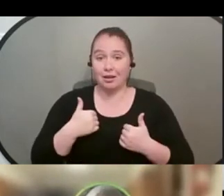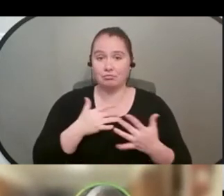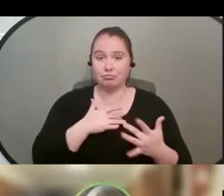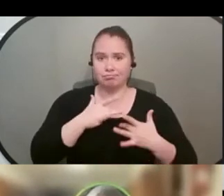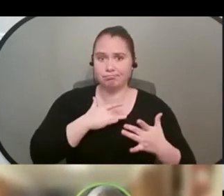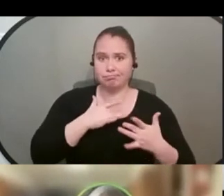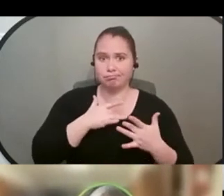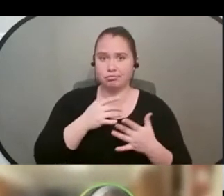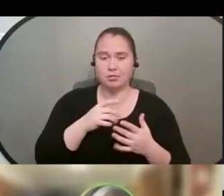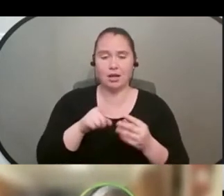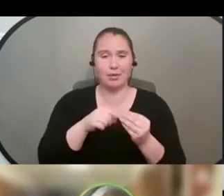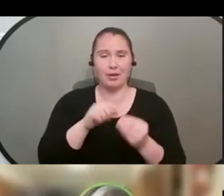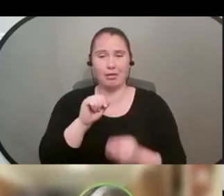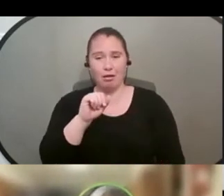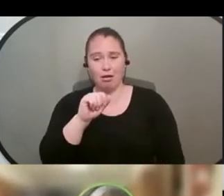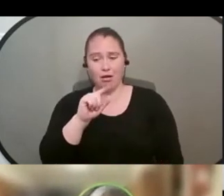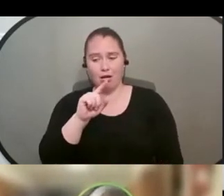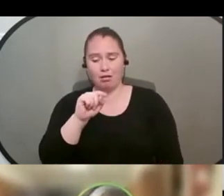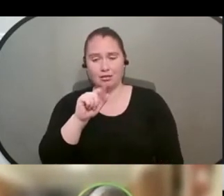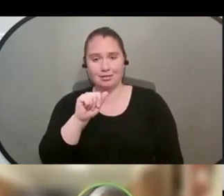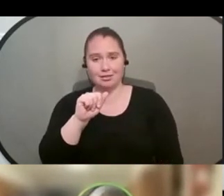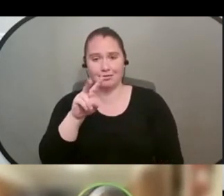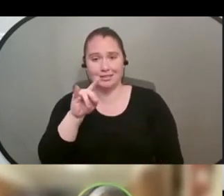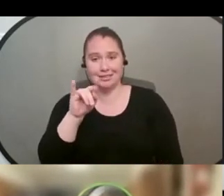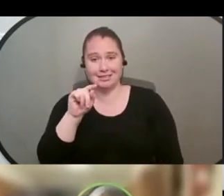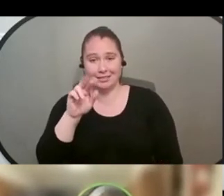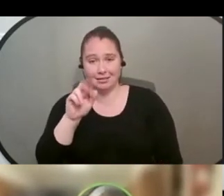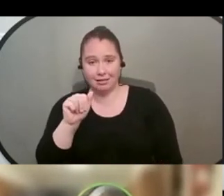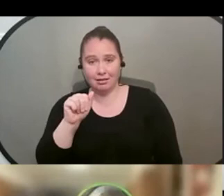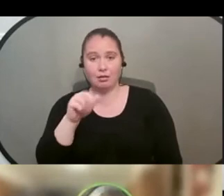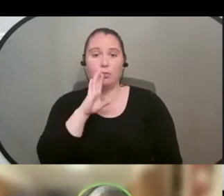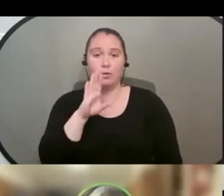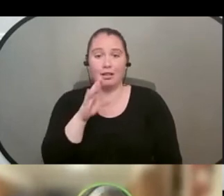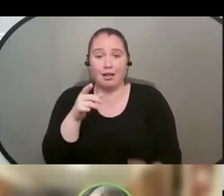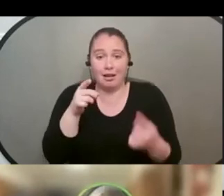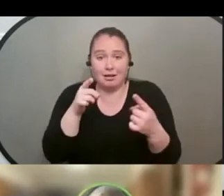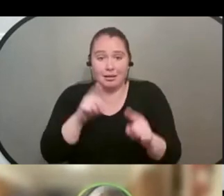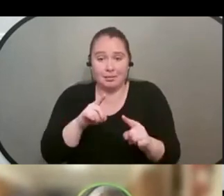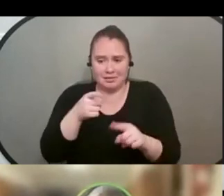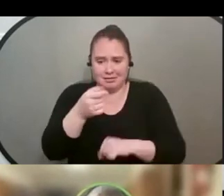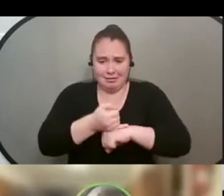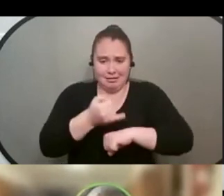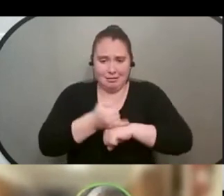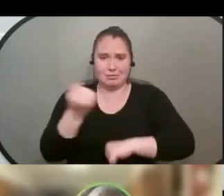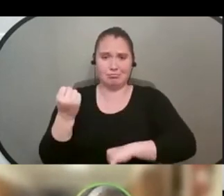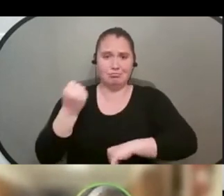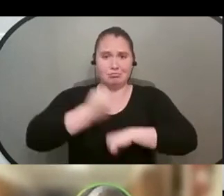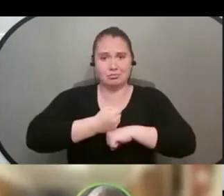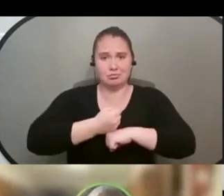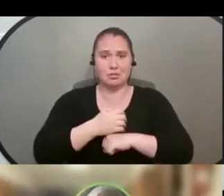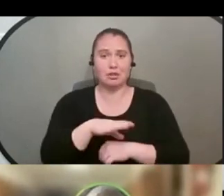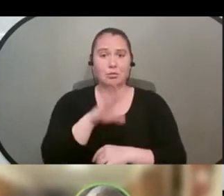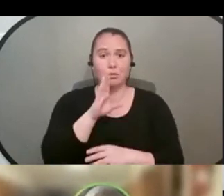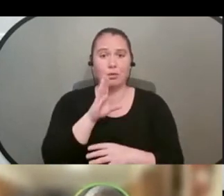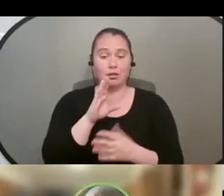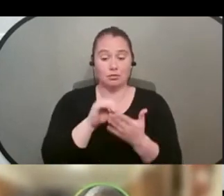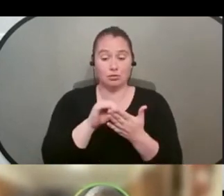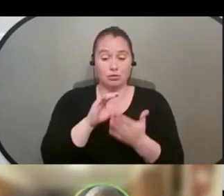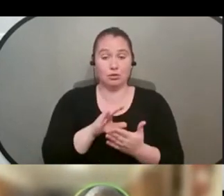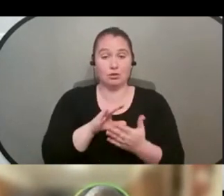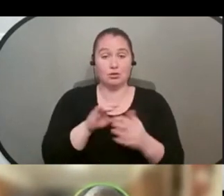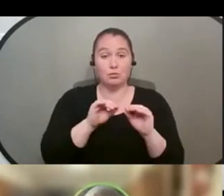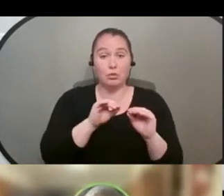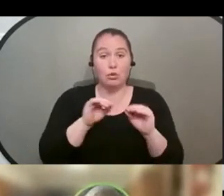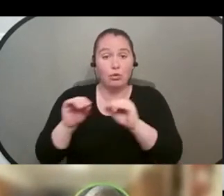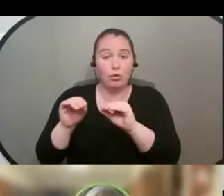around Alta Vista and just what that means for the campus, but we also talked about the demographics and where students are actually at.